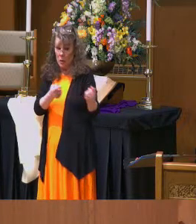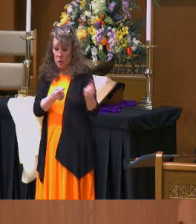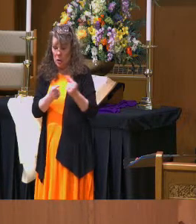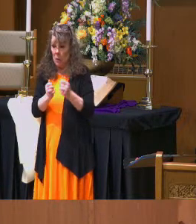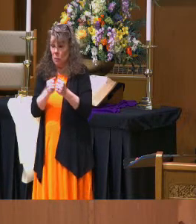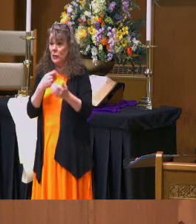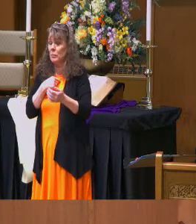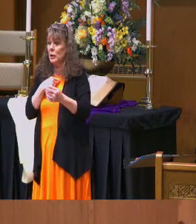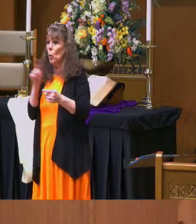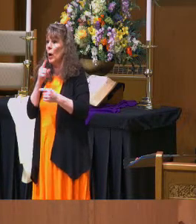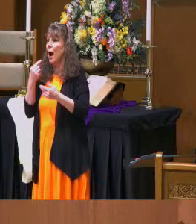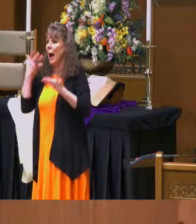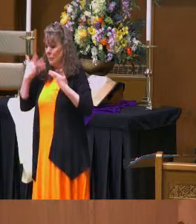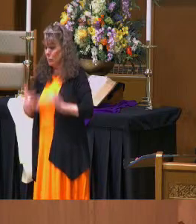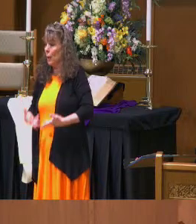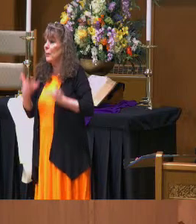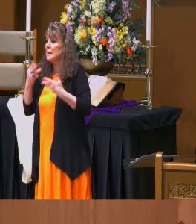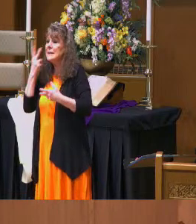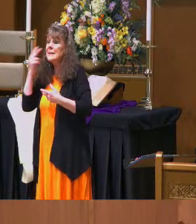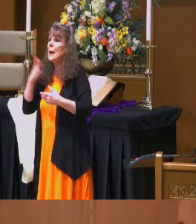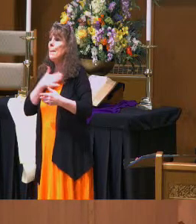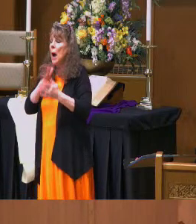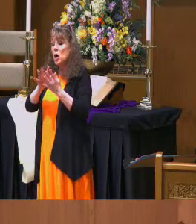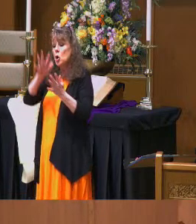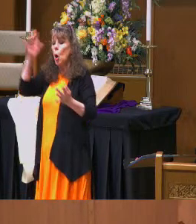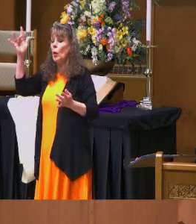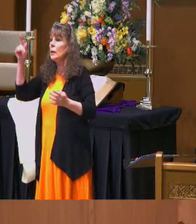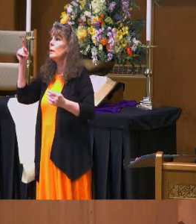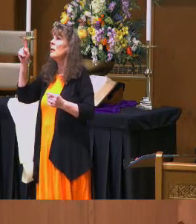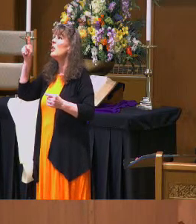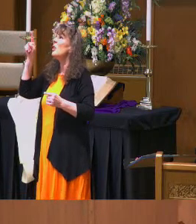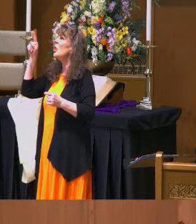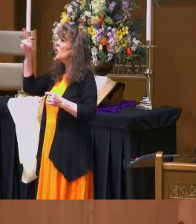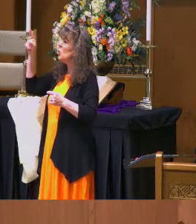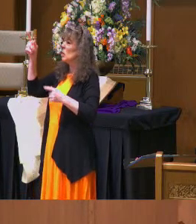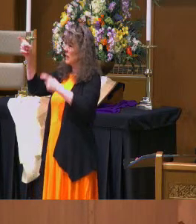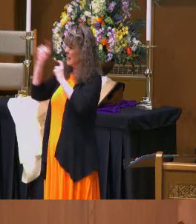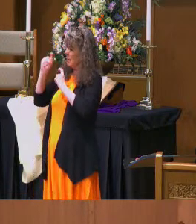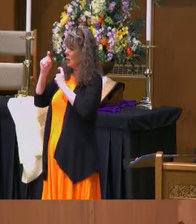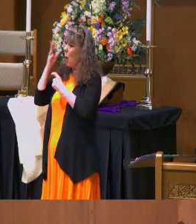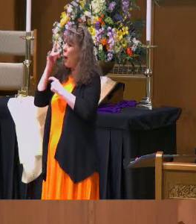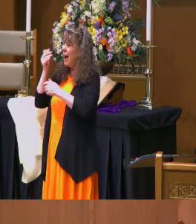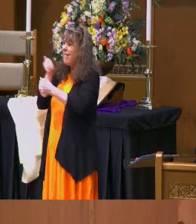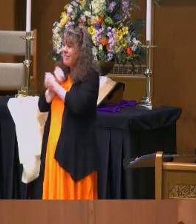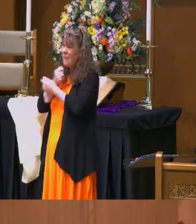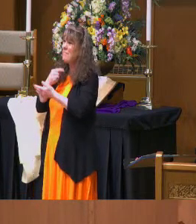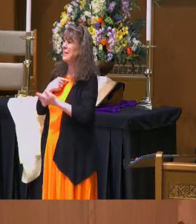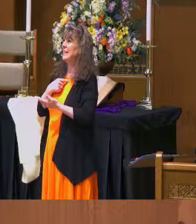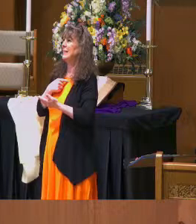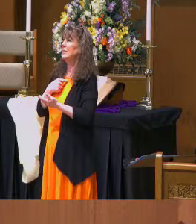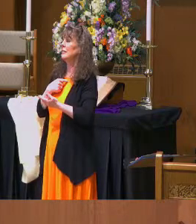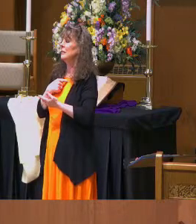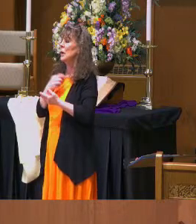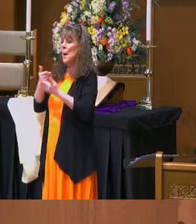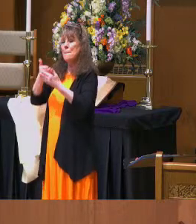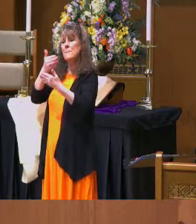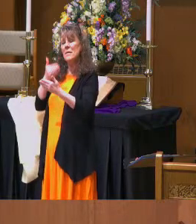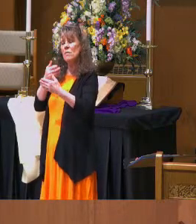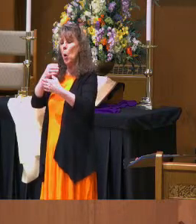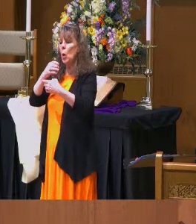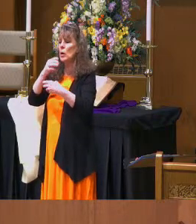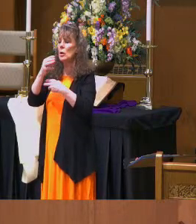see my glory, the glory you have given me, because you loved me before